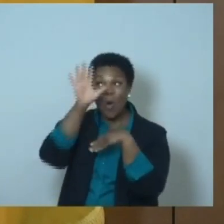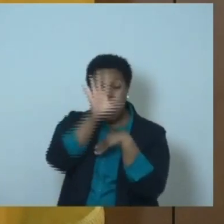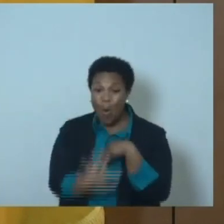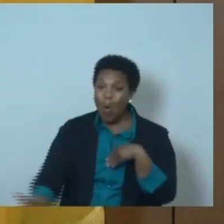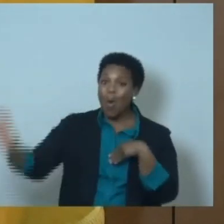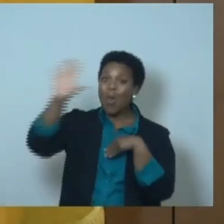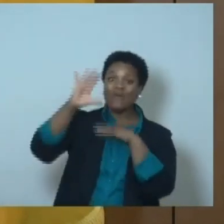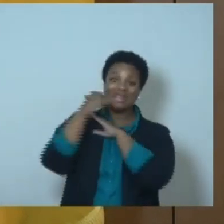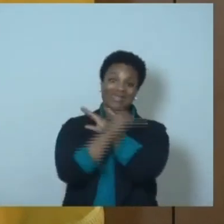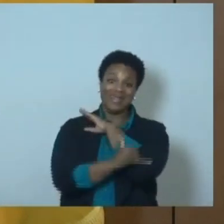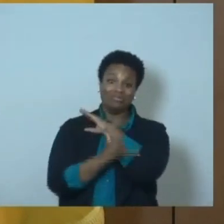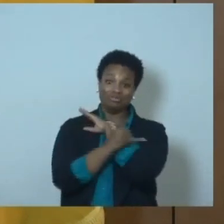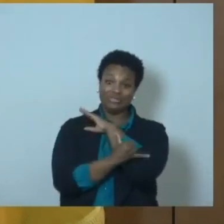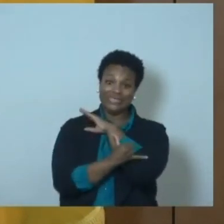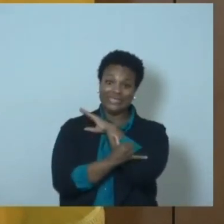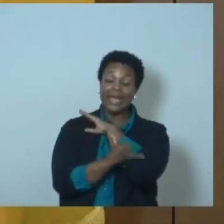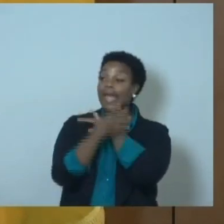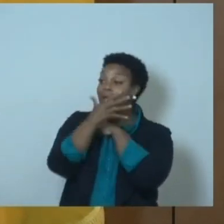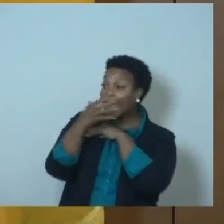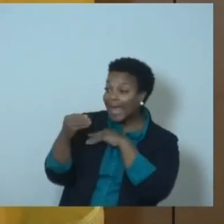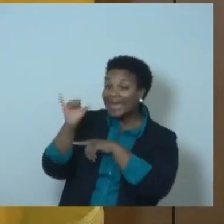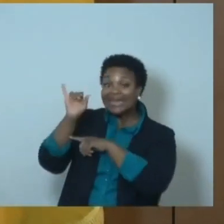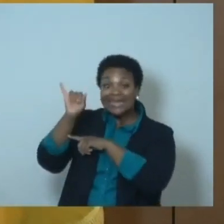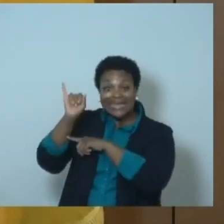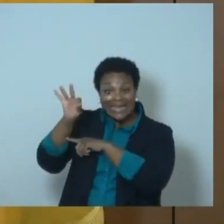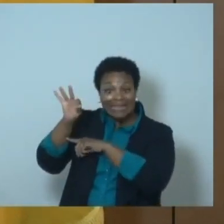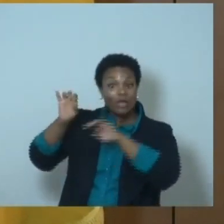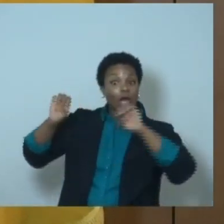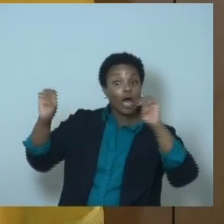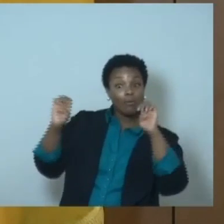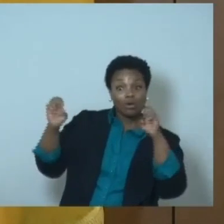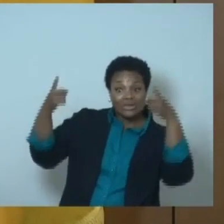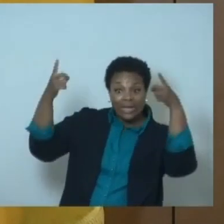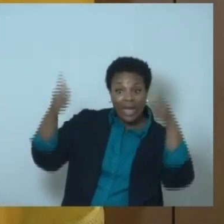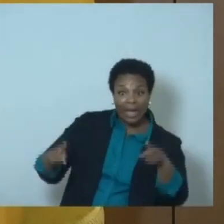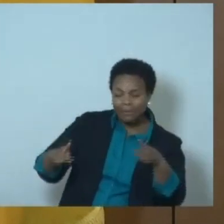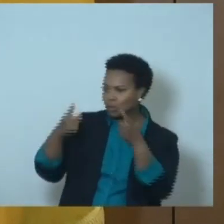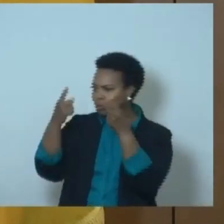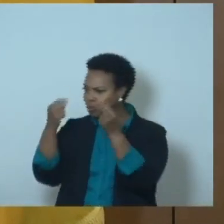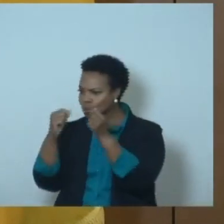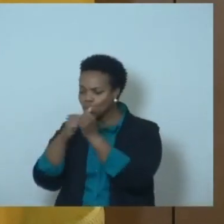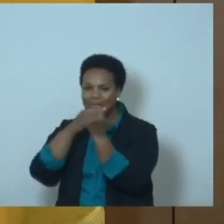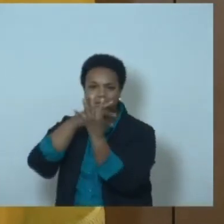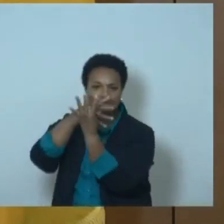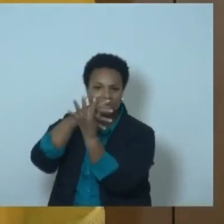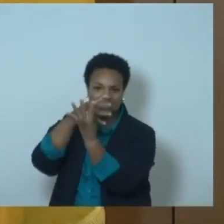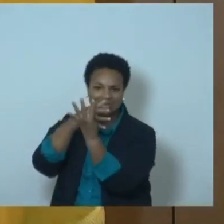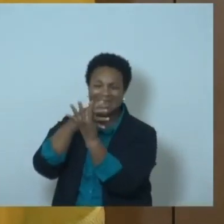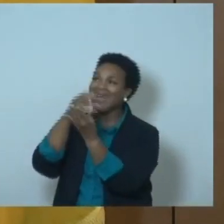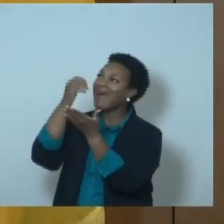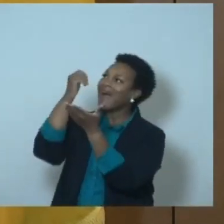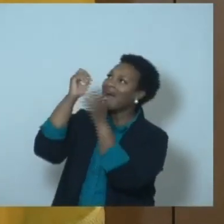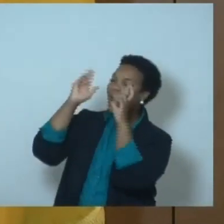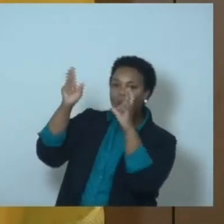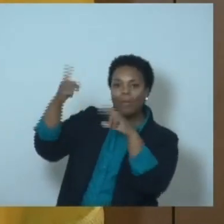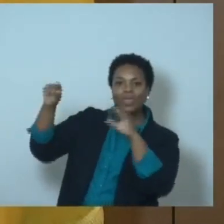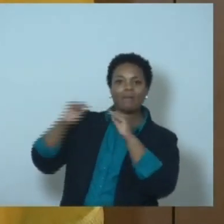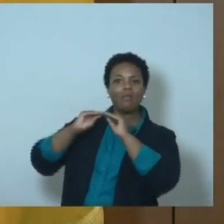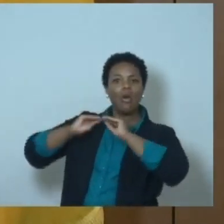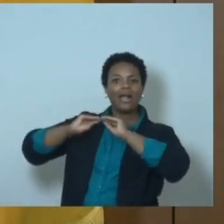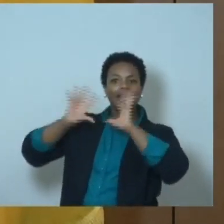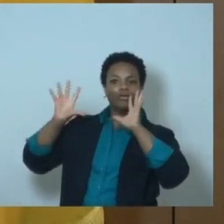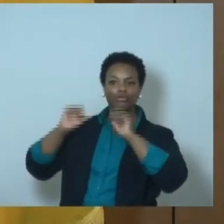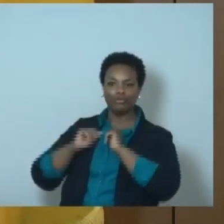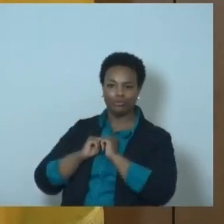an emergency and in a pandemic, it will give governors, including myself, far more opportunities to